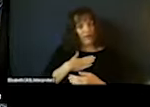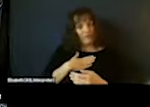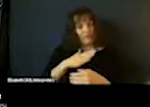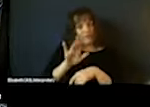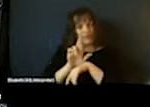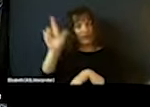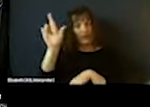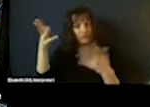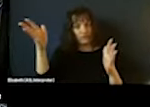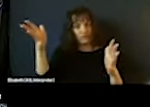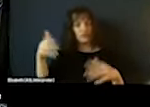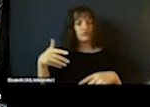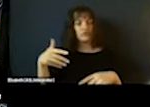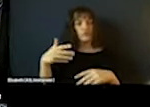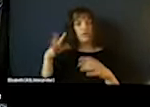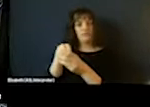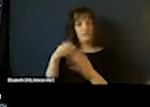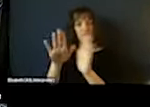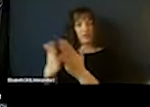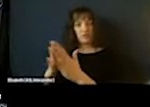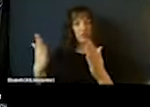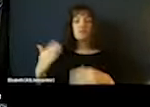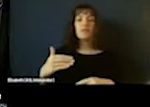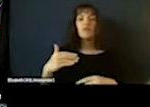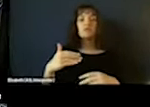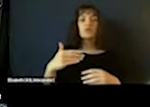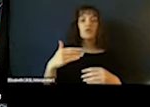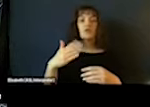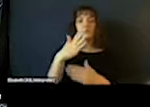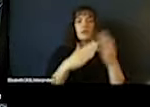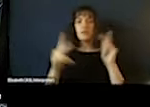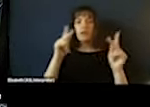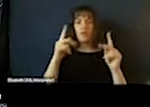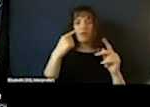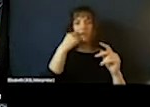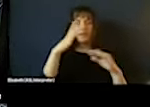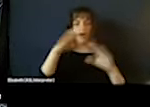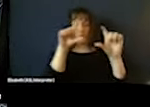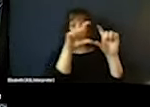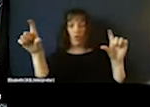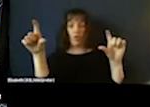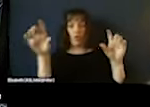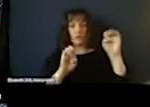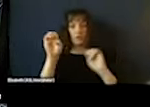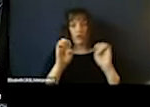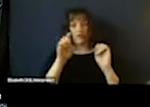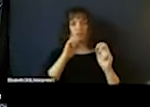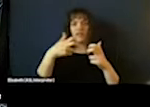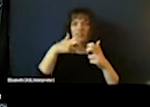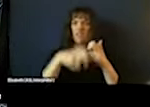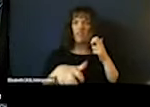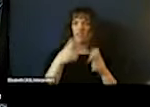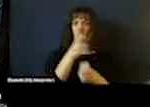the role of the experiment might be even tougher and hard for me. But interestingly, those